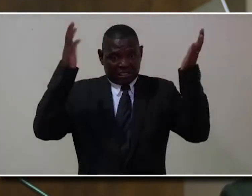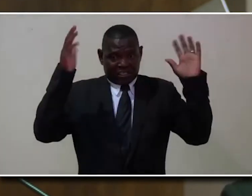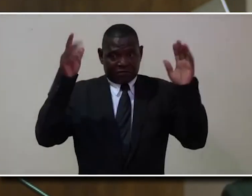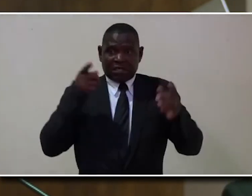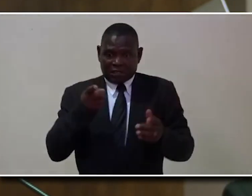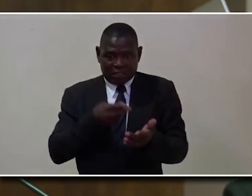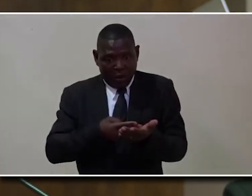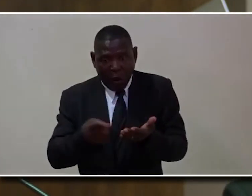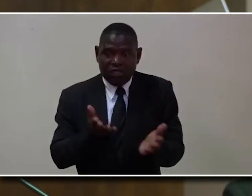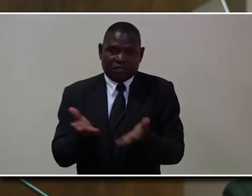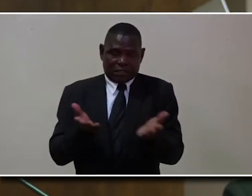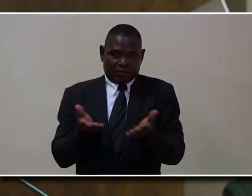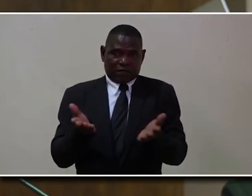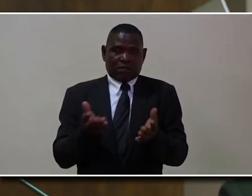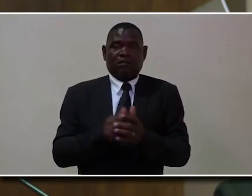together.